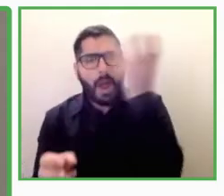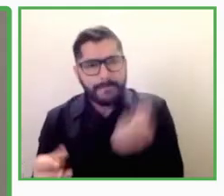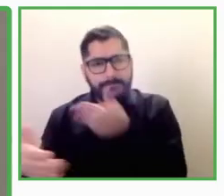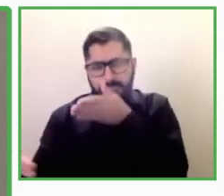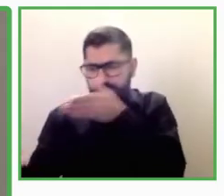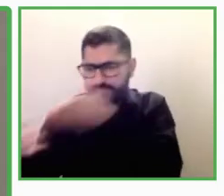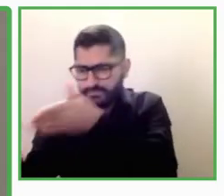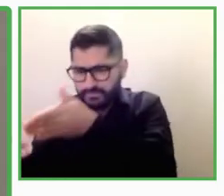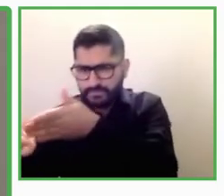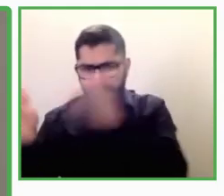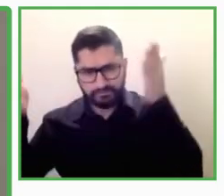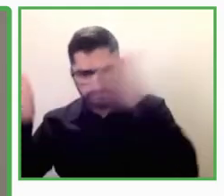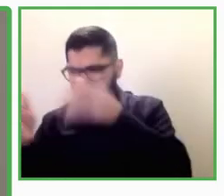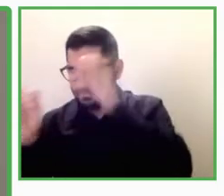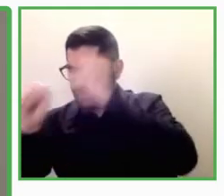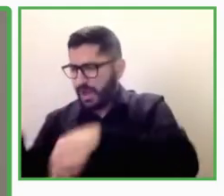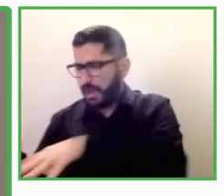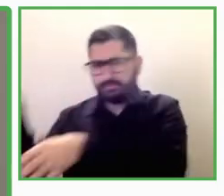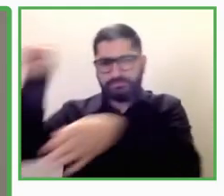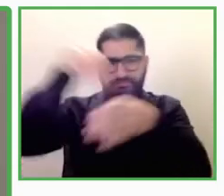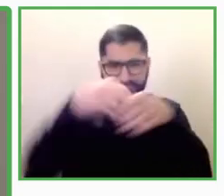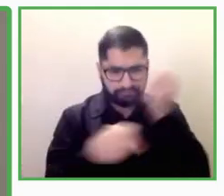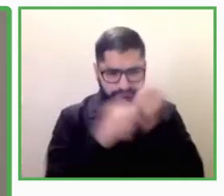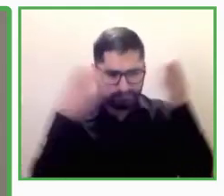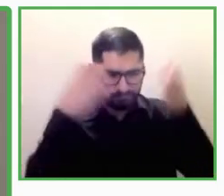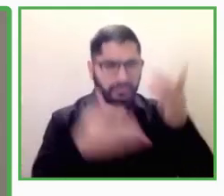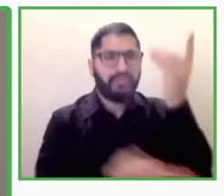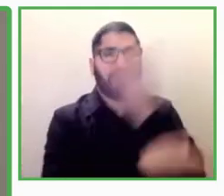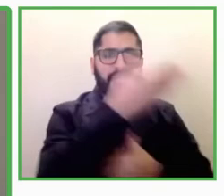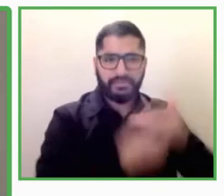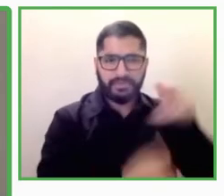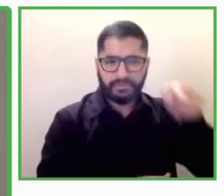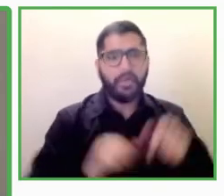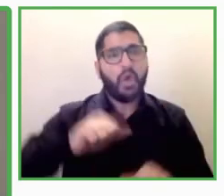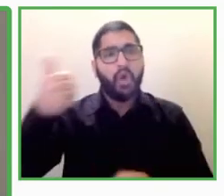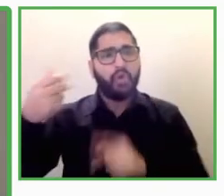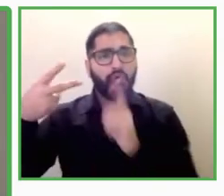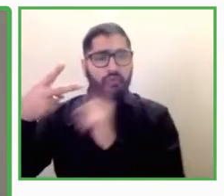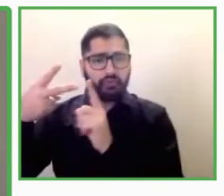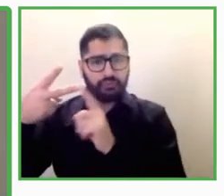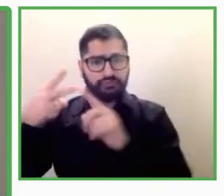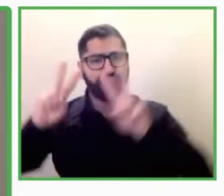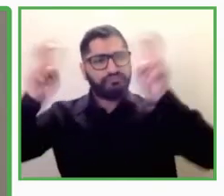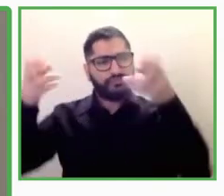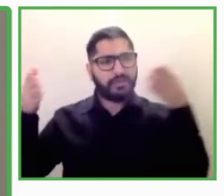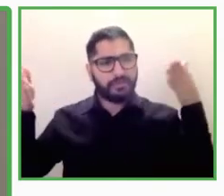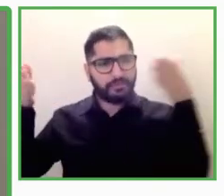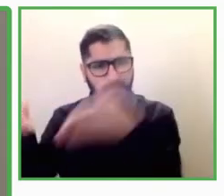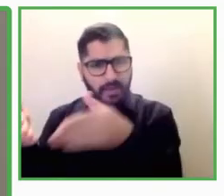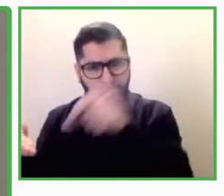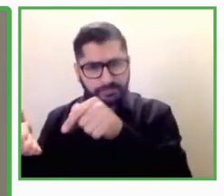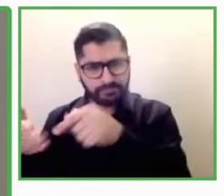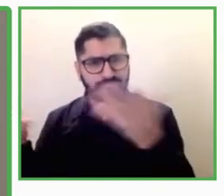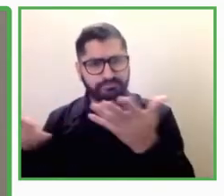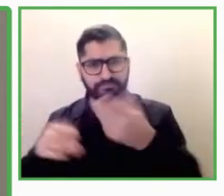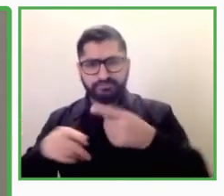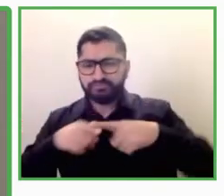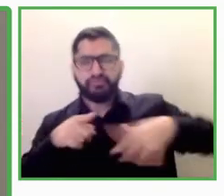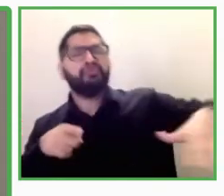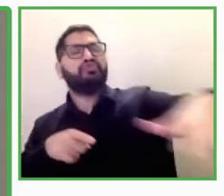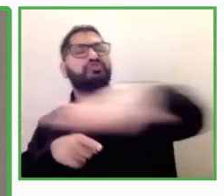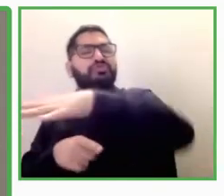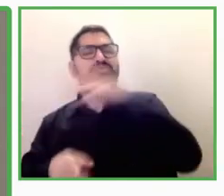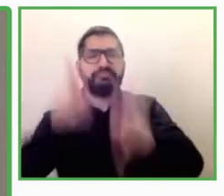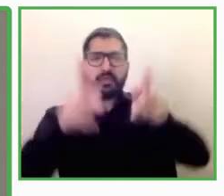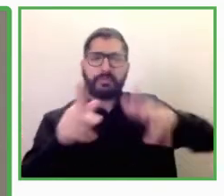know? It's a fundamental element when we get together as Grupo Social for disabled people. That is to